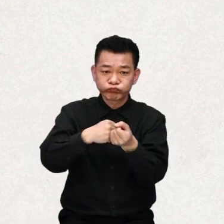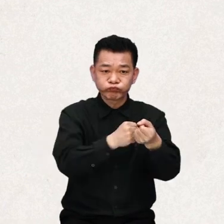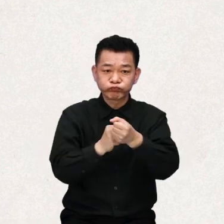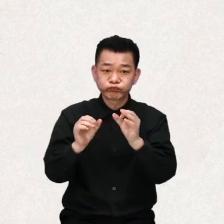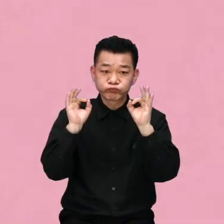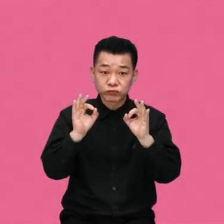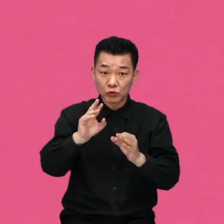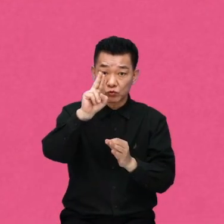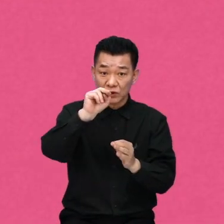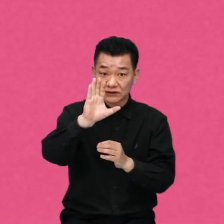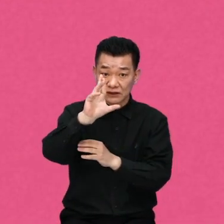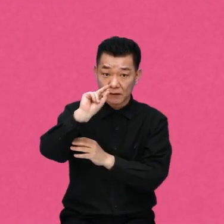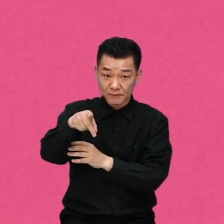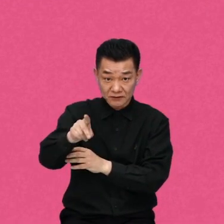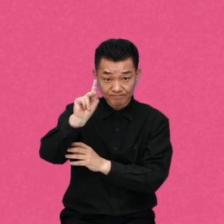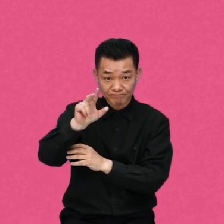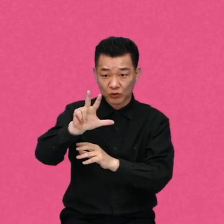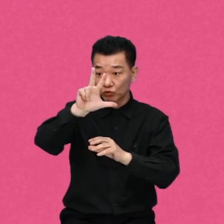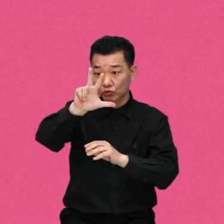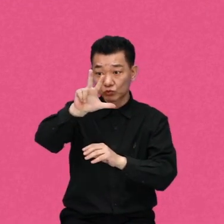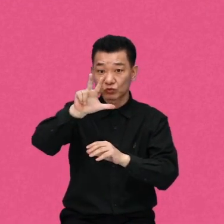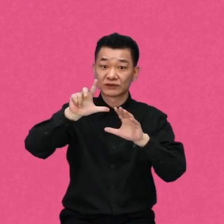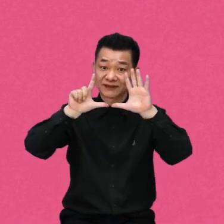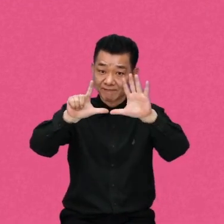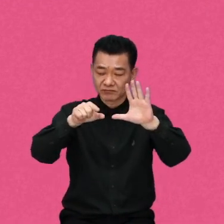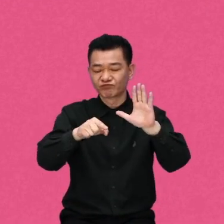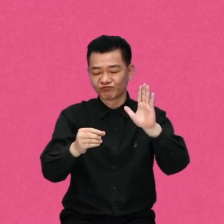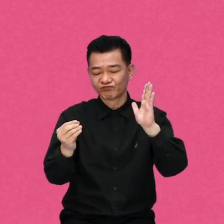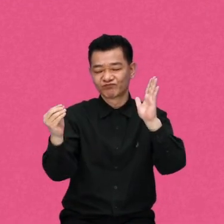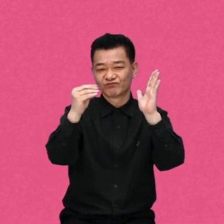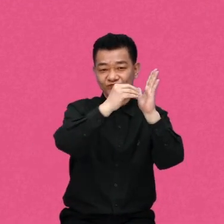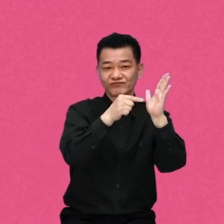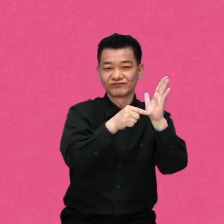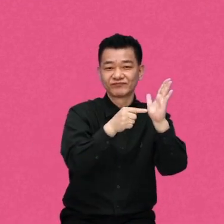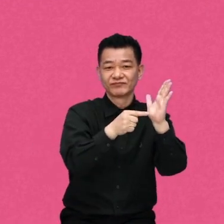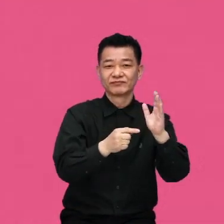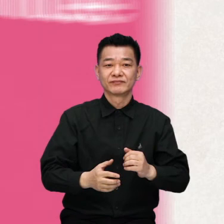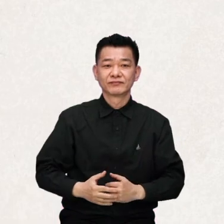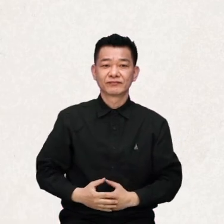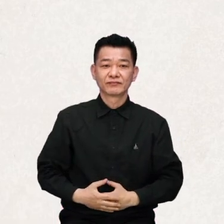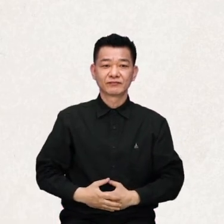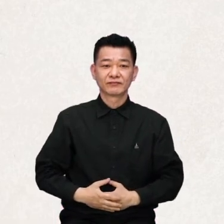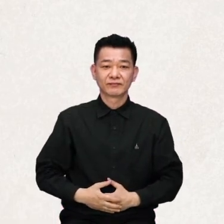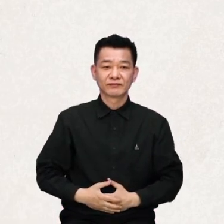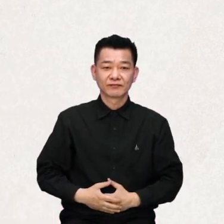the committee, the Article 37 of the UN CRPD was created.